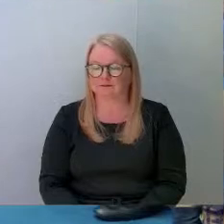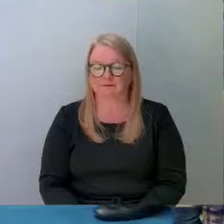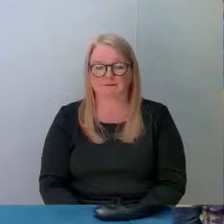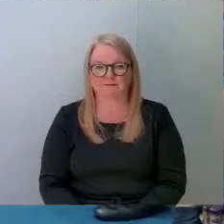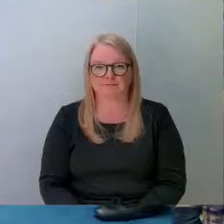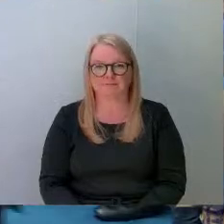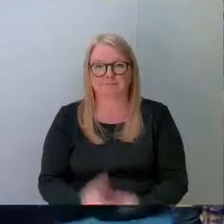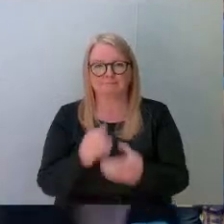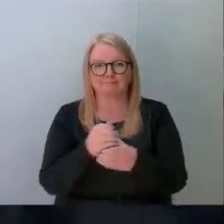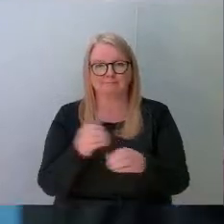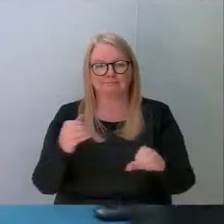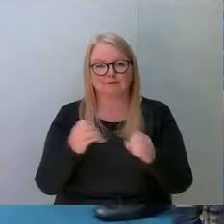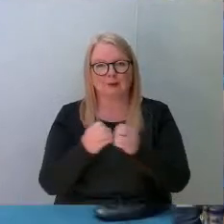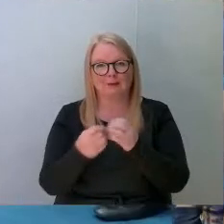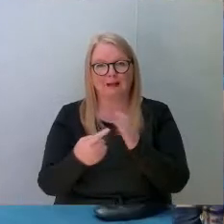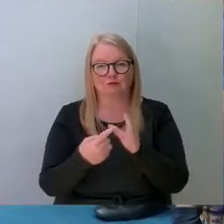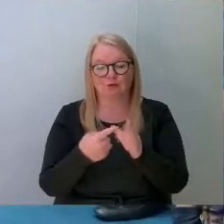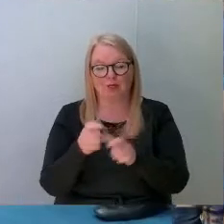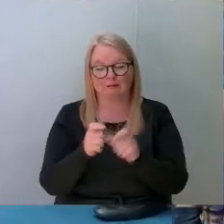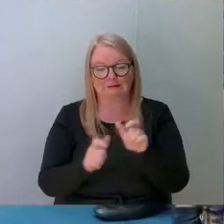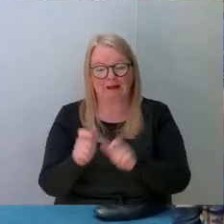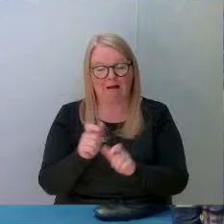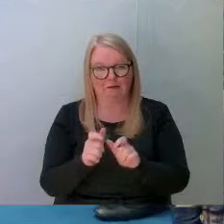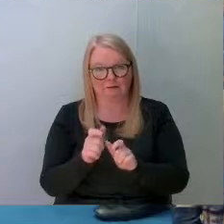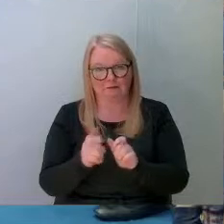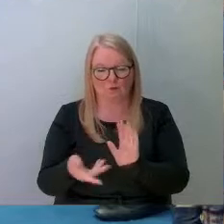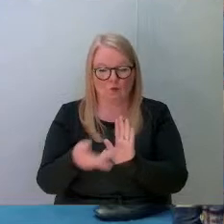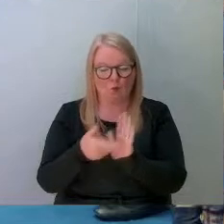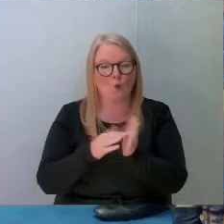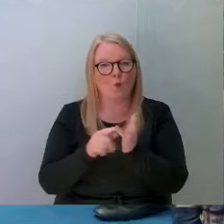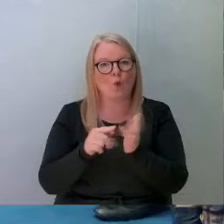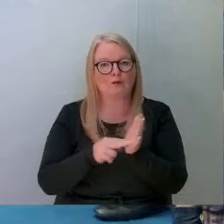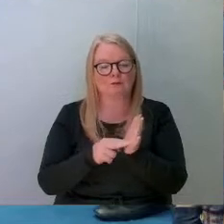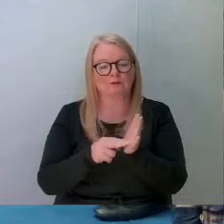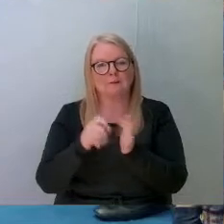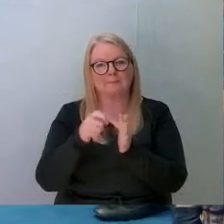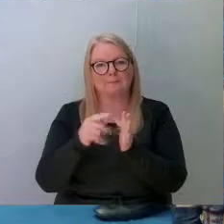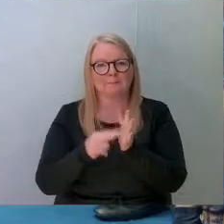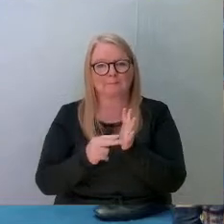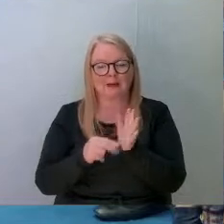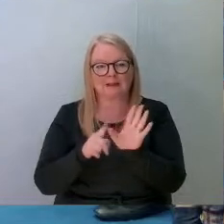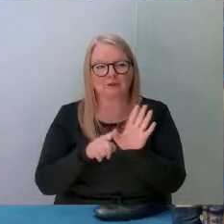For the degree of Bachelor of Science with Honours, Penny Chen.